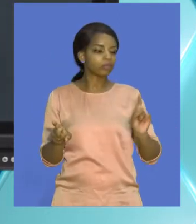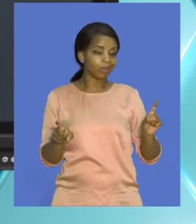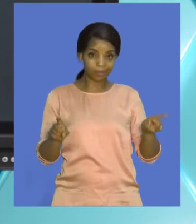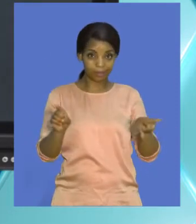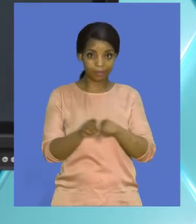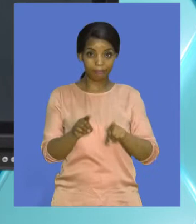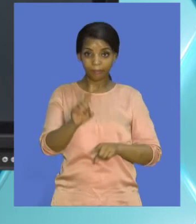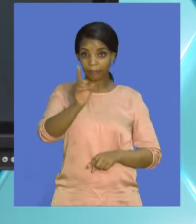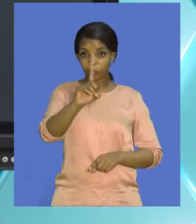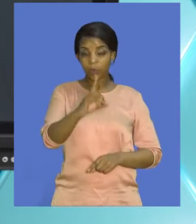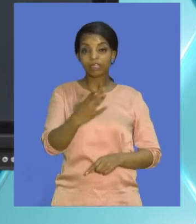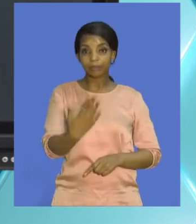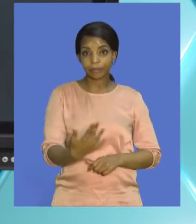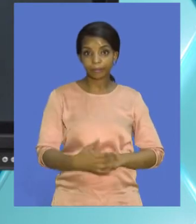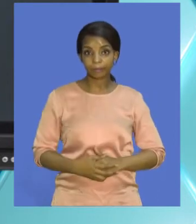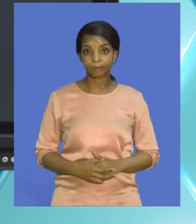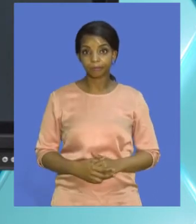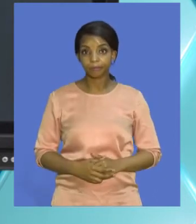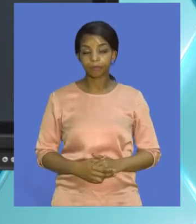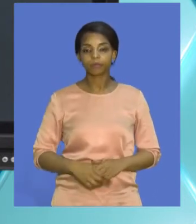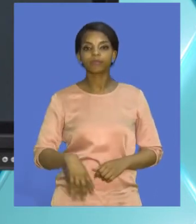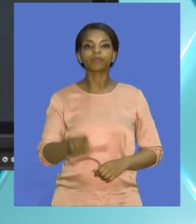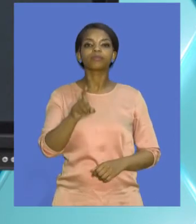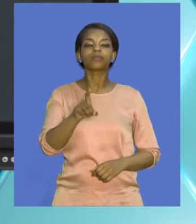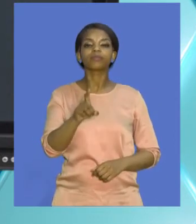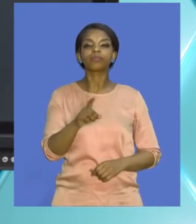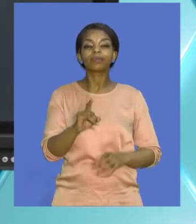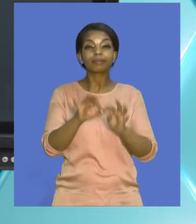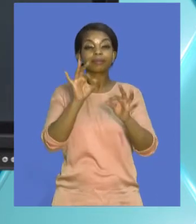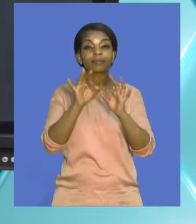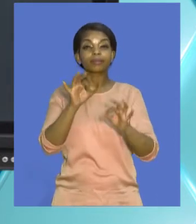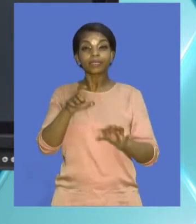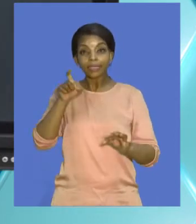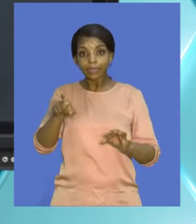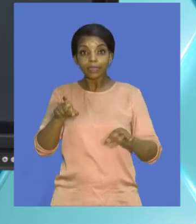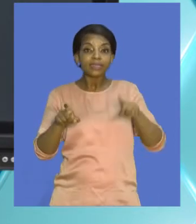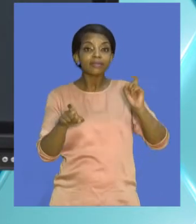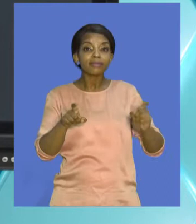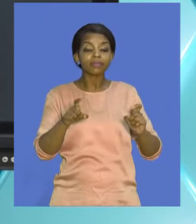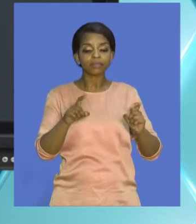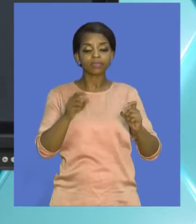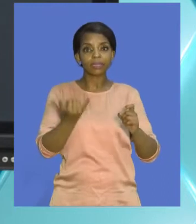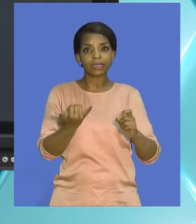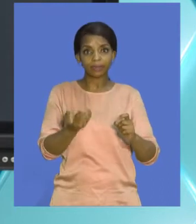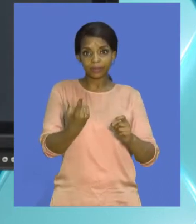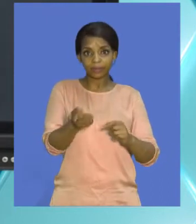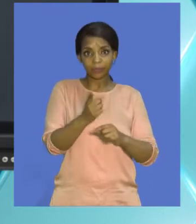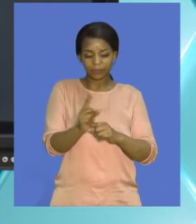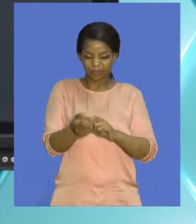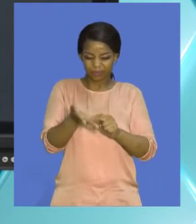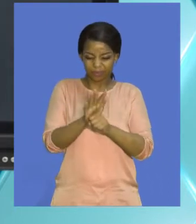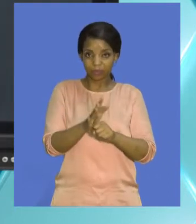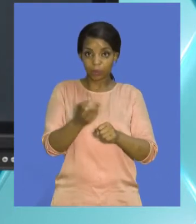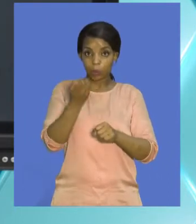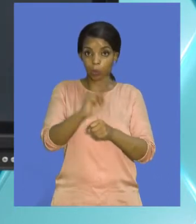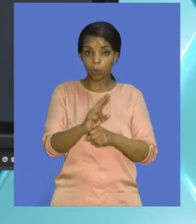force is that exactly these forces are actually field forces. They act on one object by another